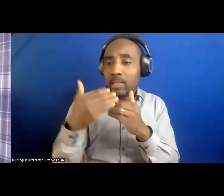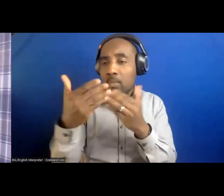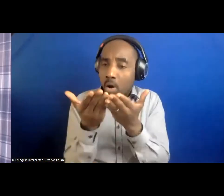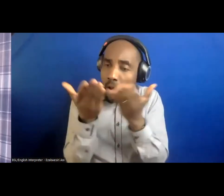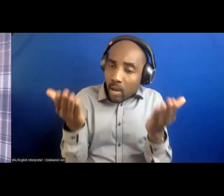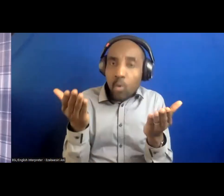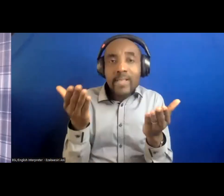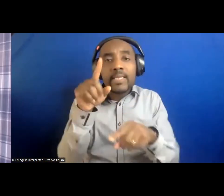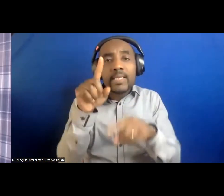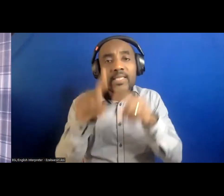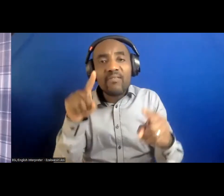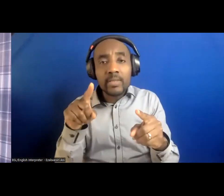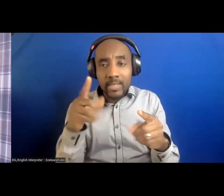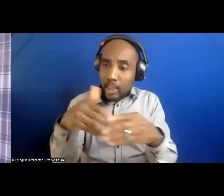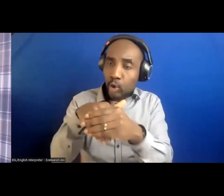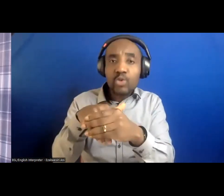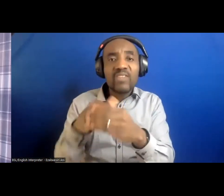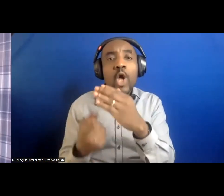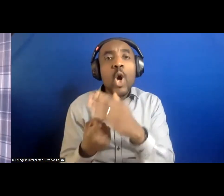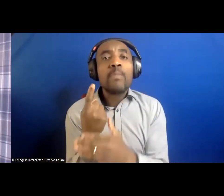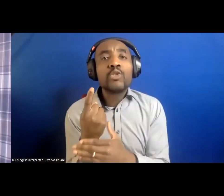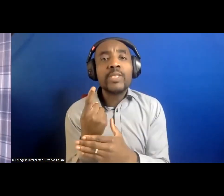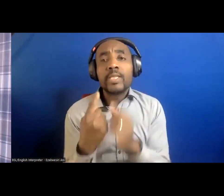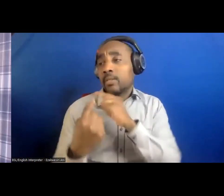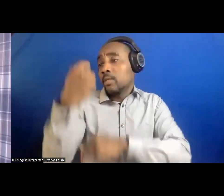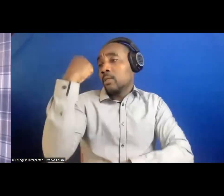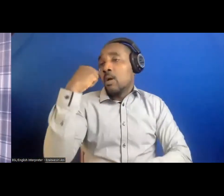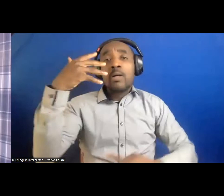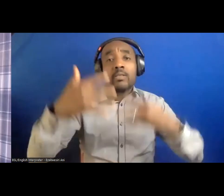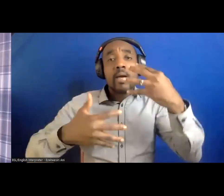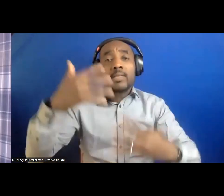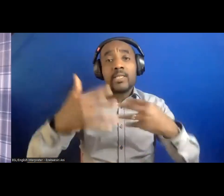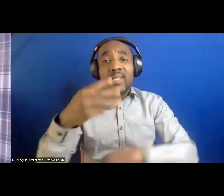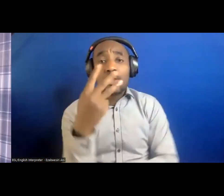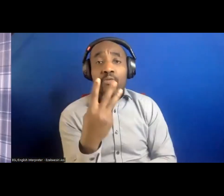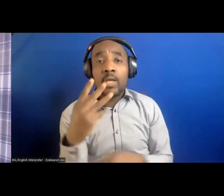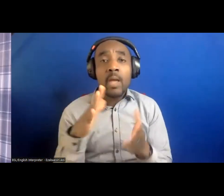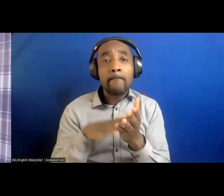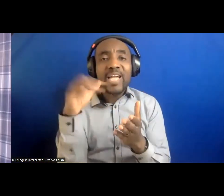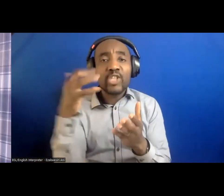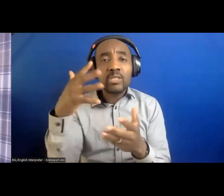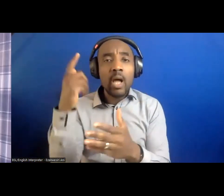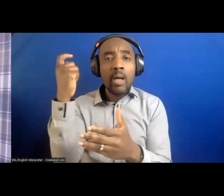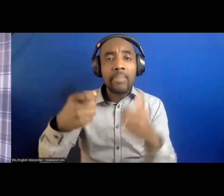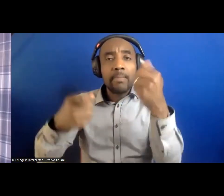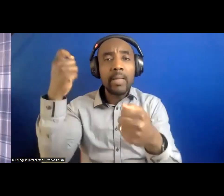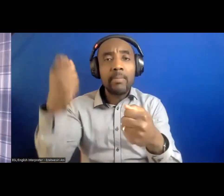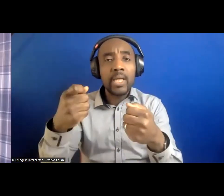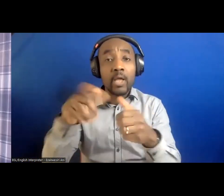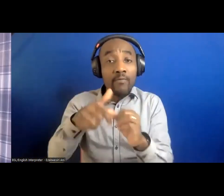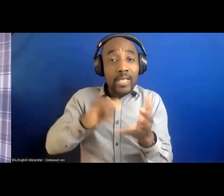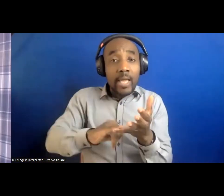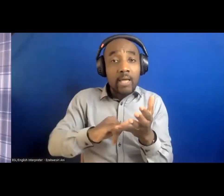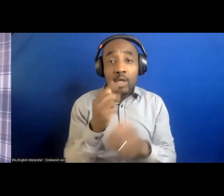inclusive opportunities, it is back in 1993 when Manchester were bidding for major games, the failed 2000 Olympic